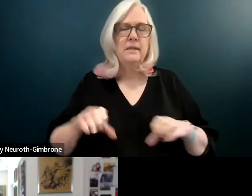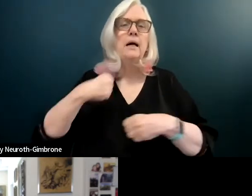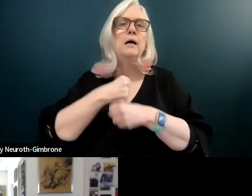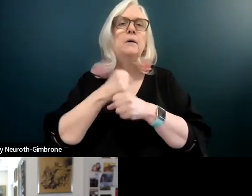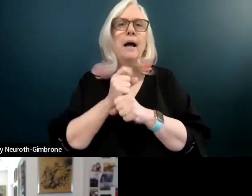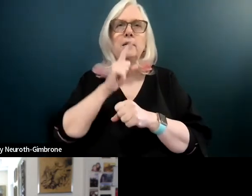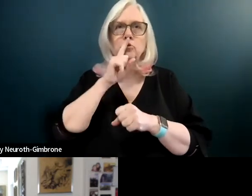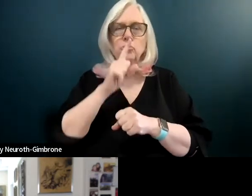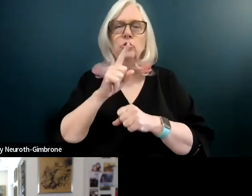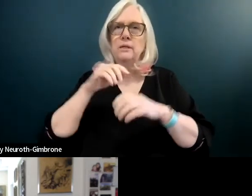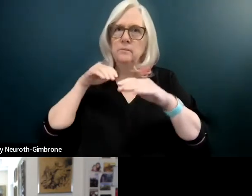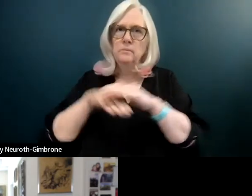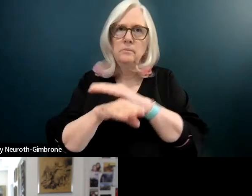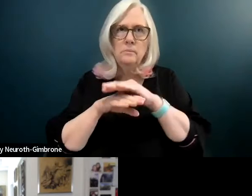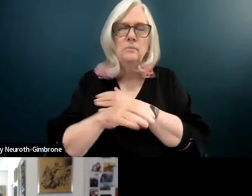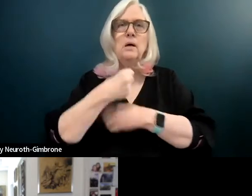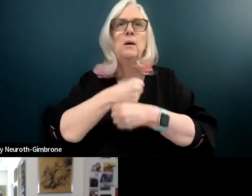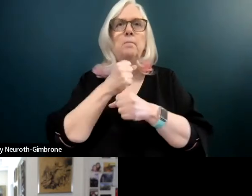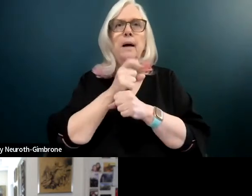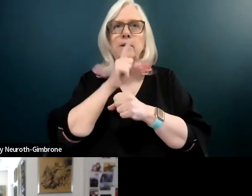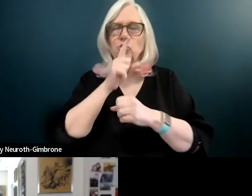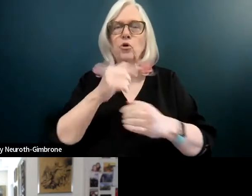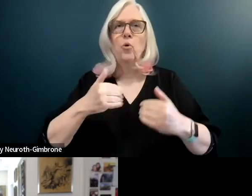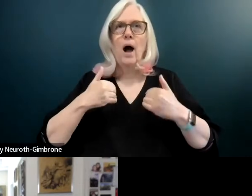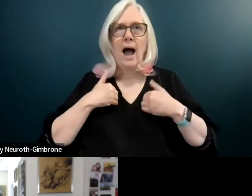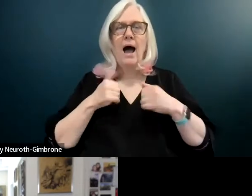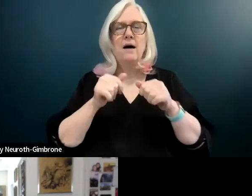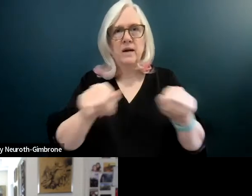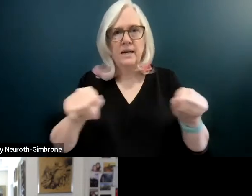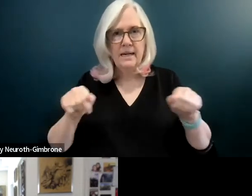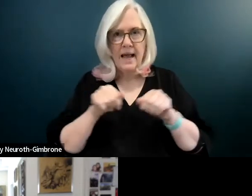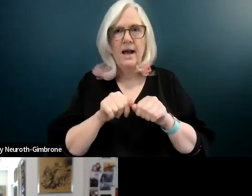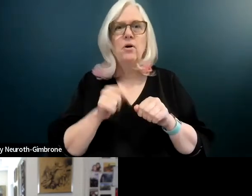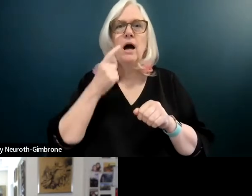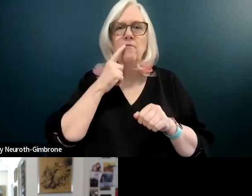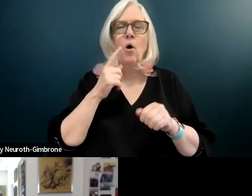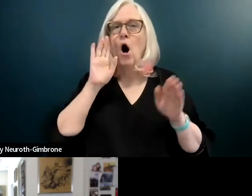for autistic children to go if they're feeling overstimulated.